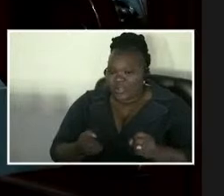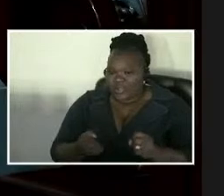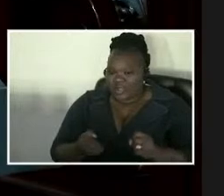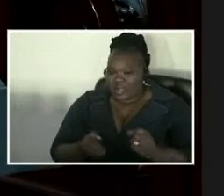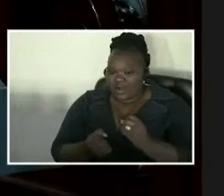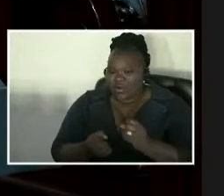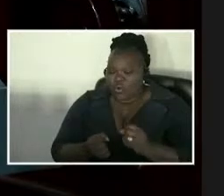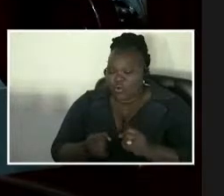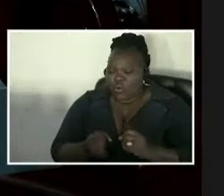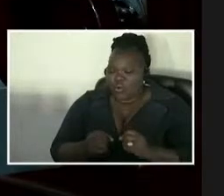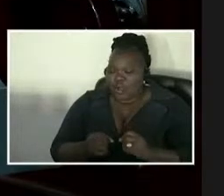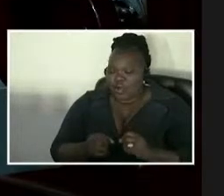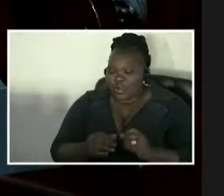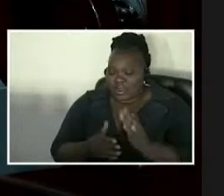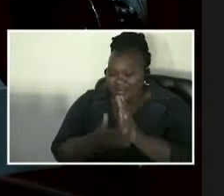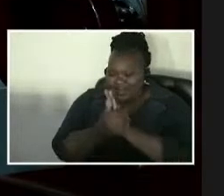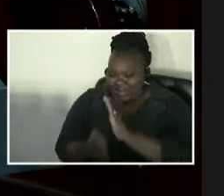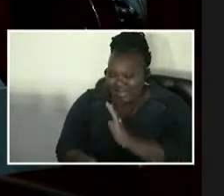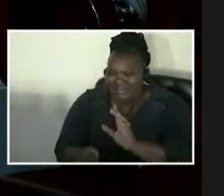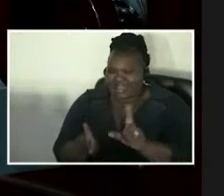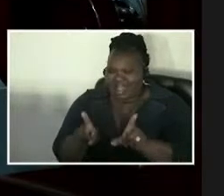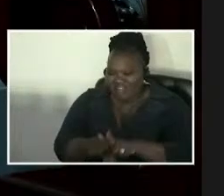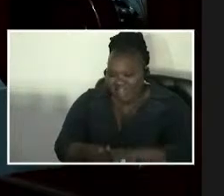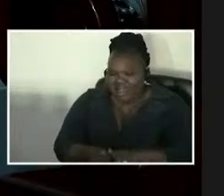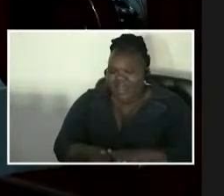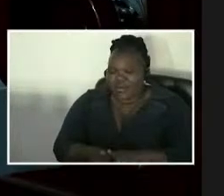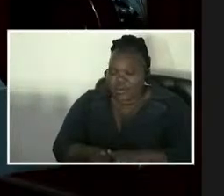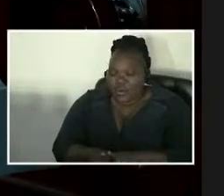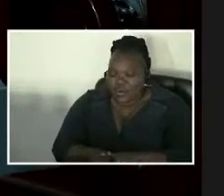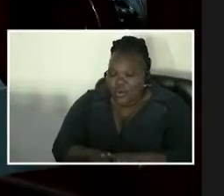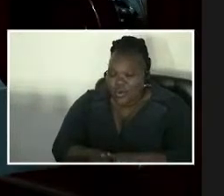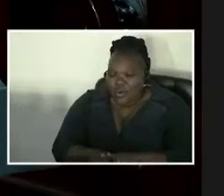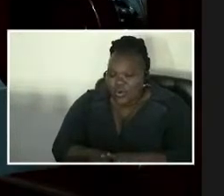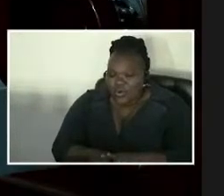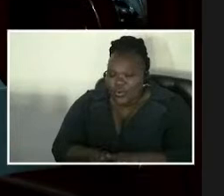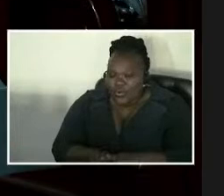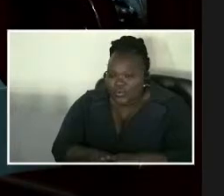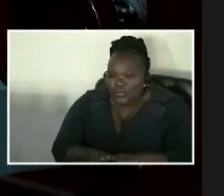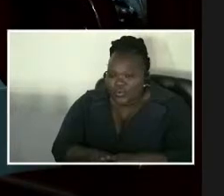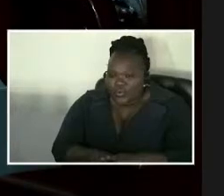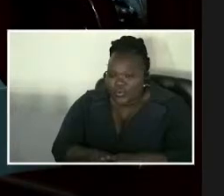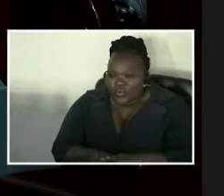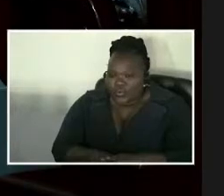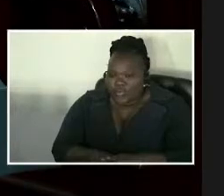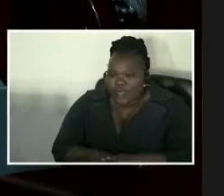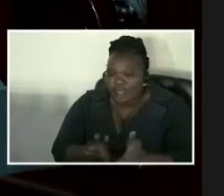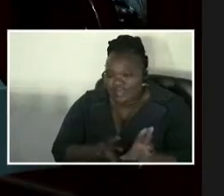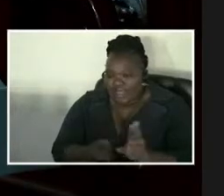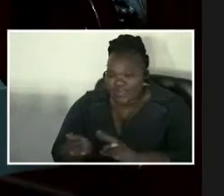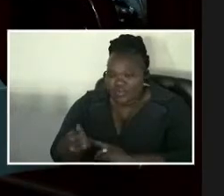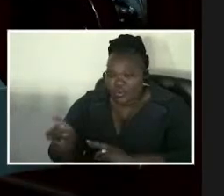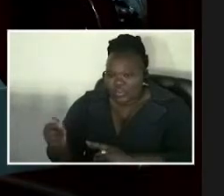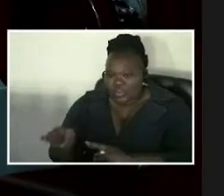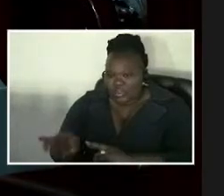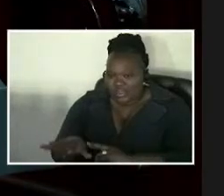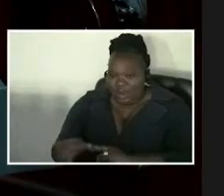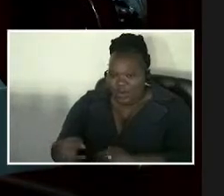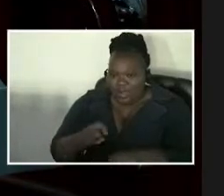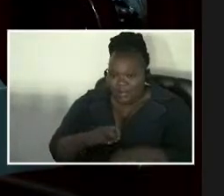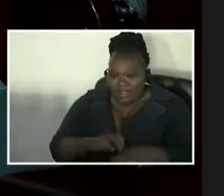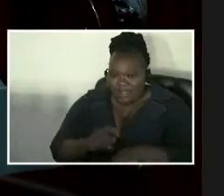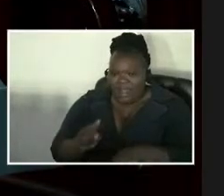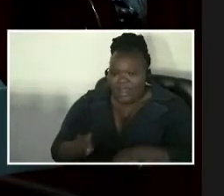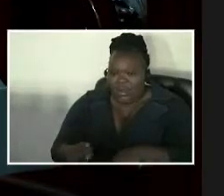and experience that gets redirected when you did rationalization is